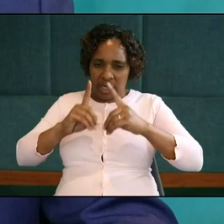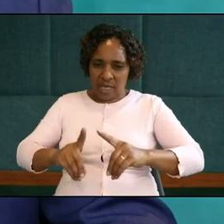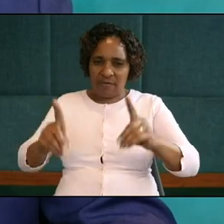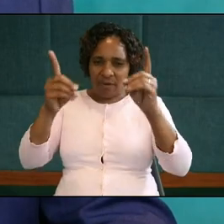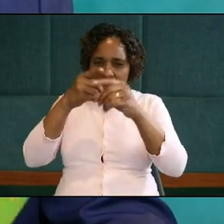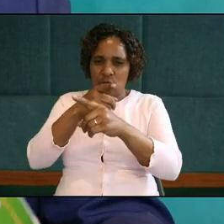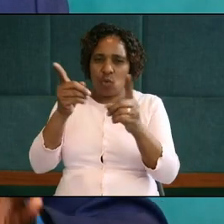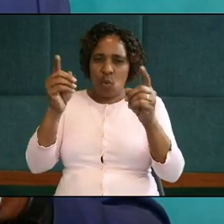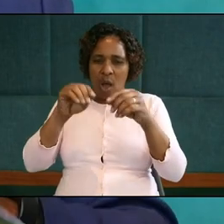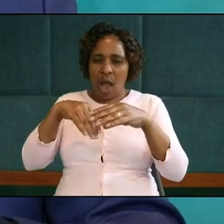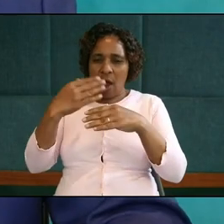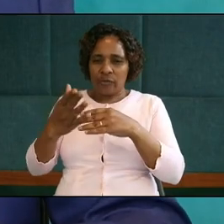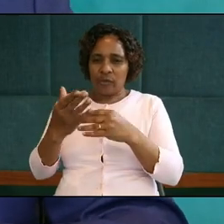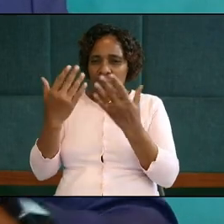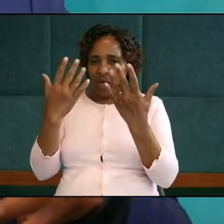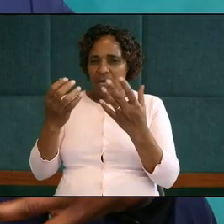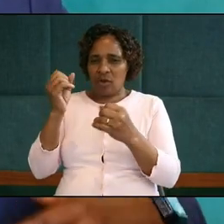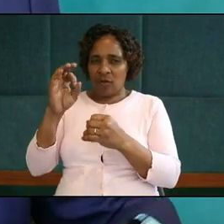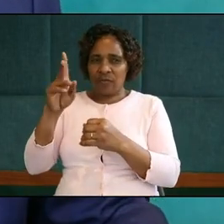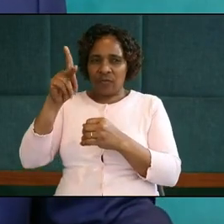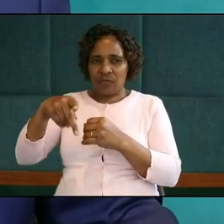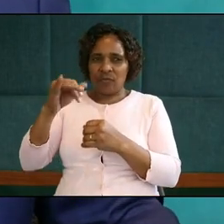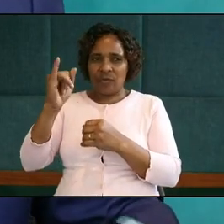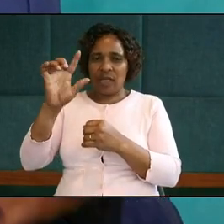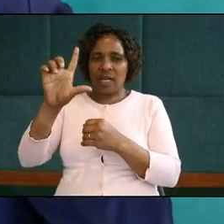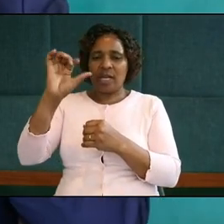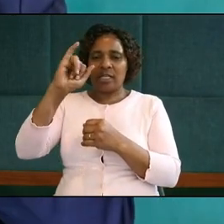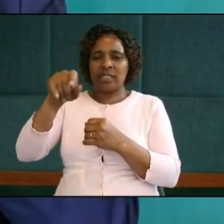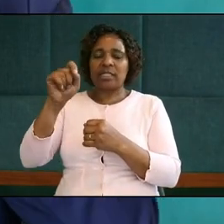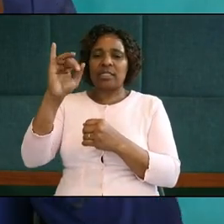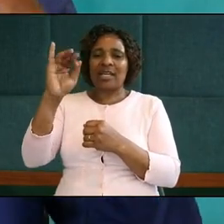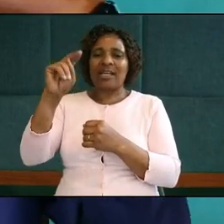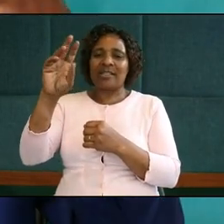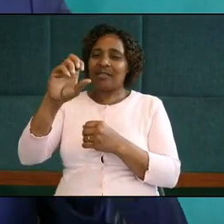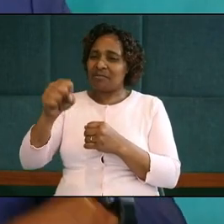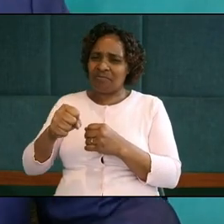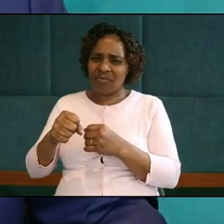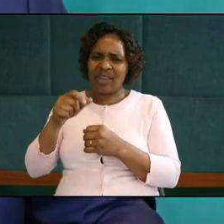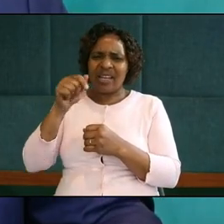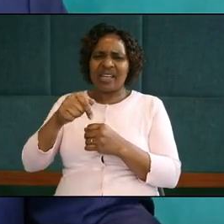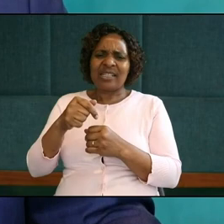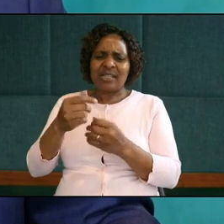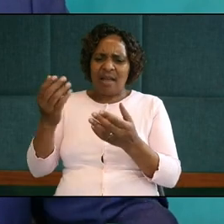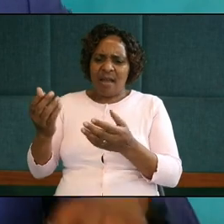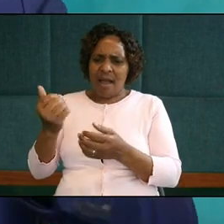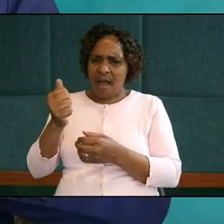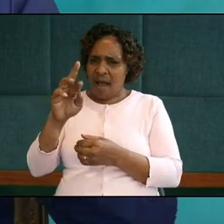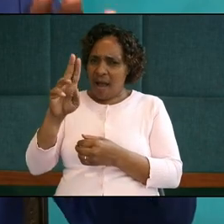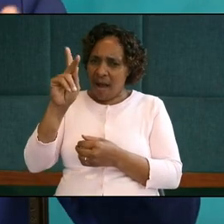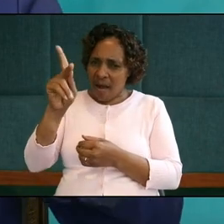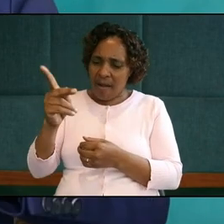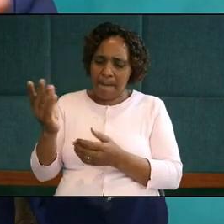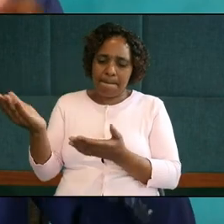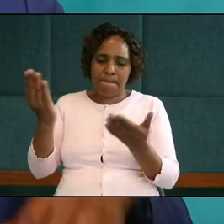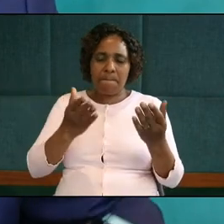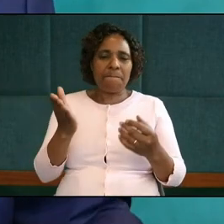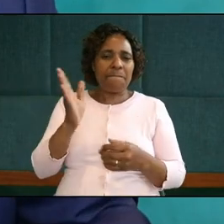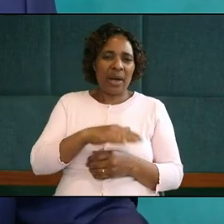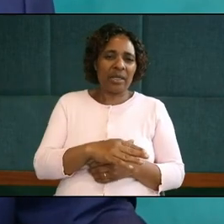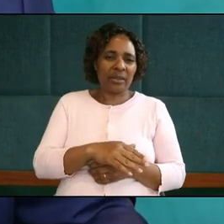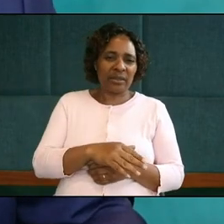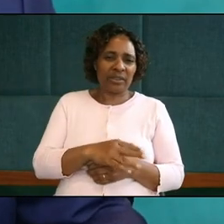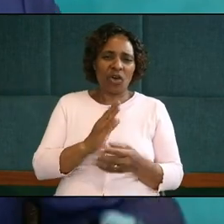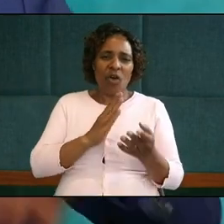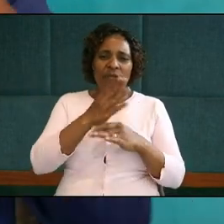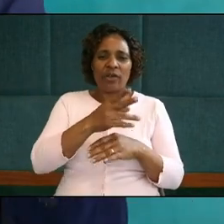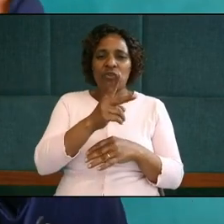of the hand of the Philistines, right? And so they have just witnessed this great miraculous victory. The ark has been brought back. You know, there's peace for over